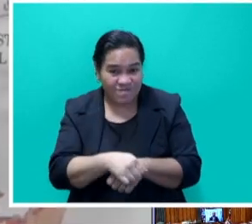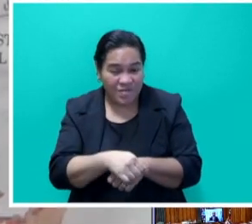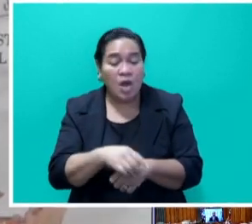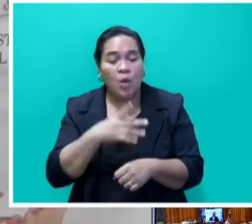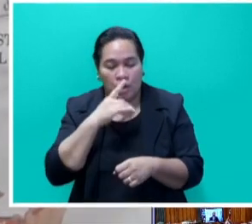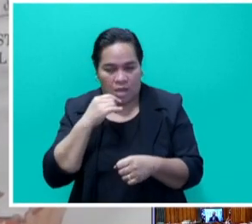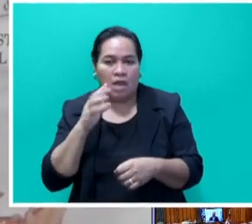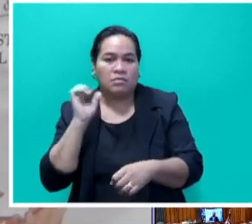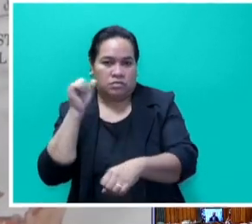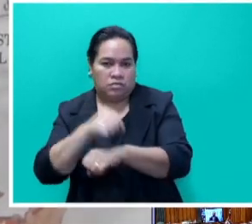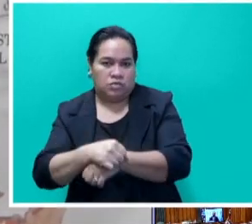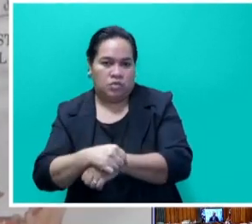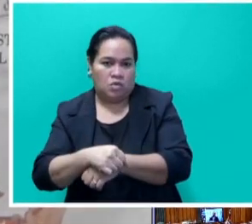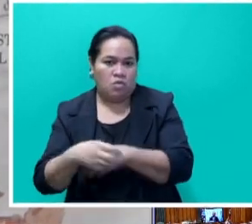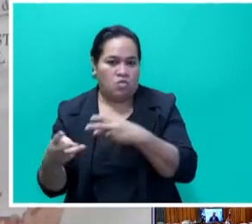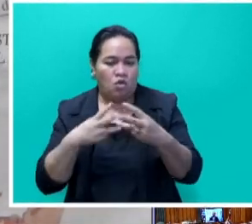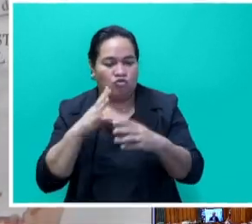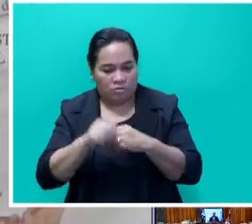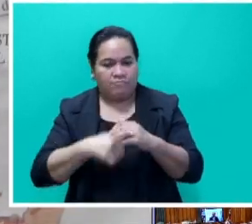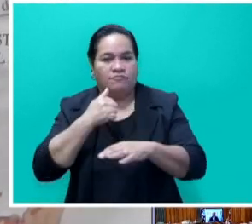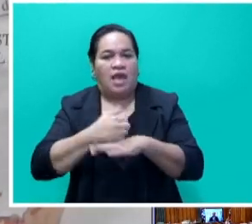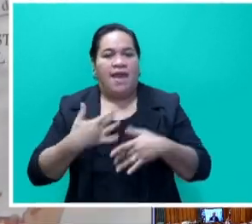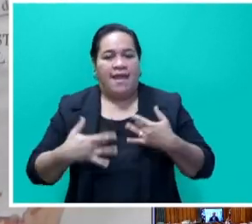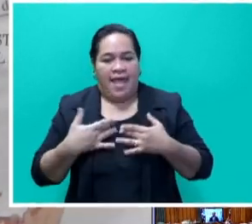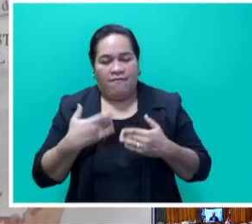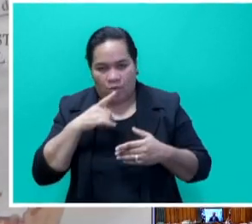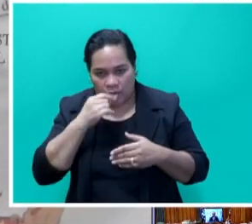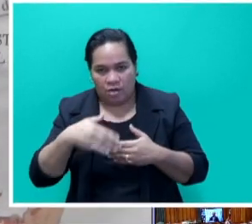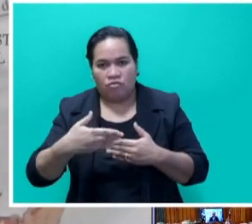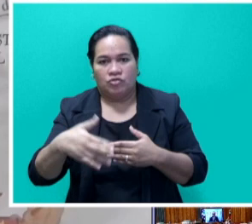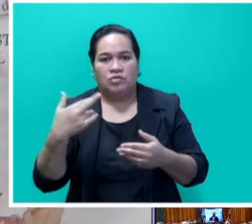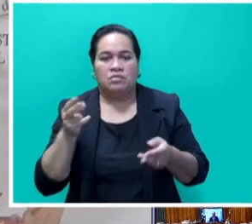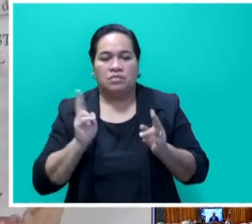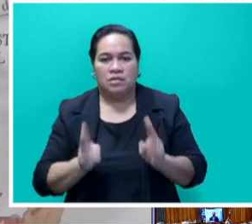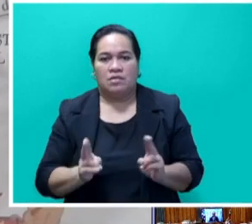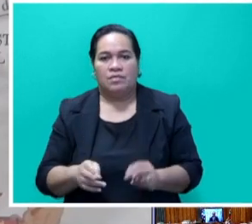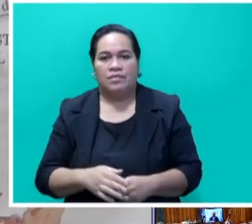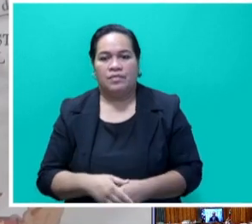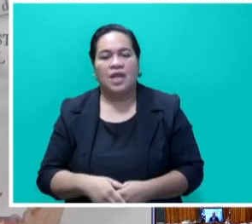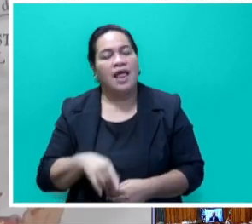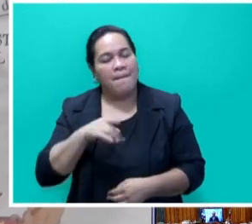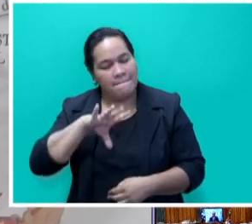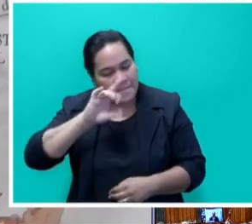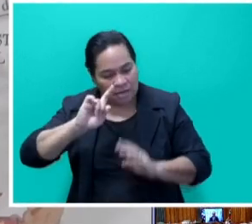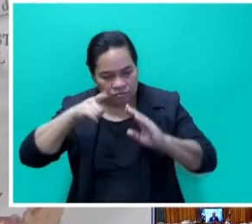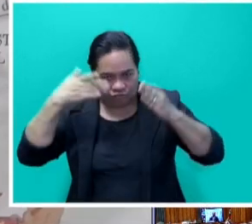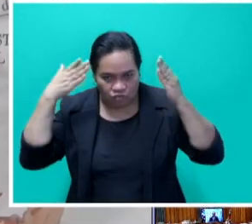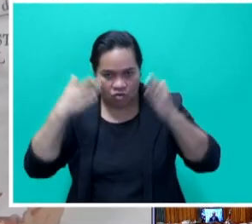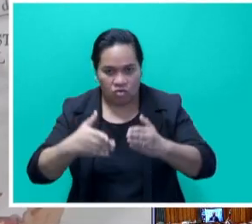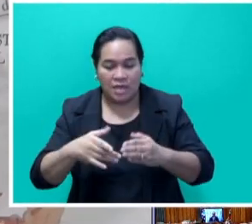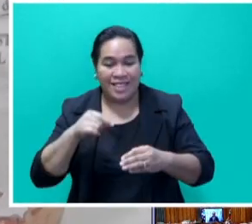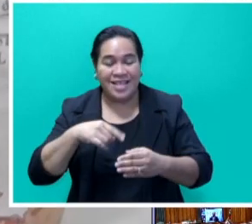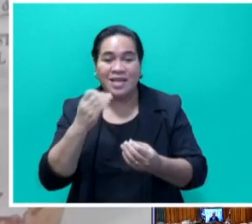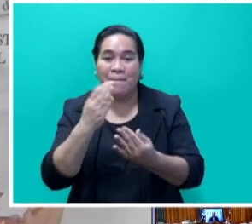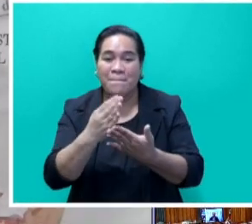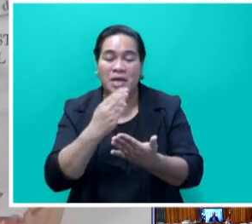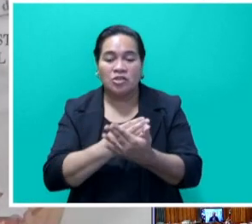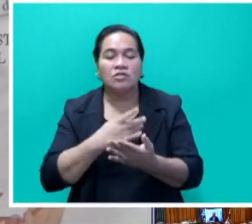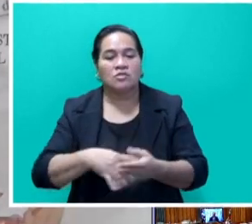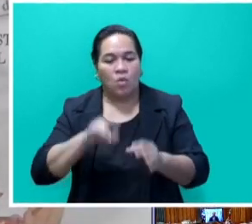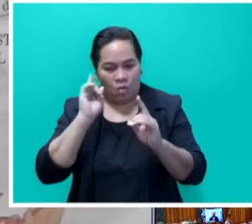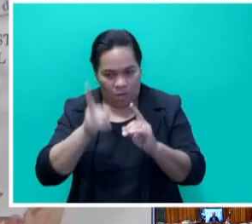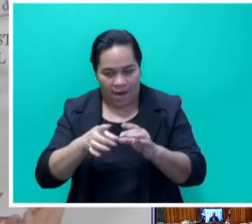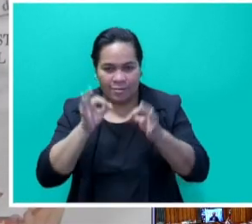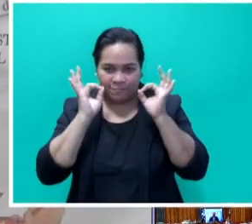war to re-establish life and livelihoods. And that, Mr. Speaker, must be our focus. This budget is doing precisely